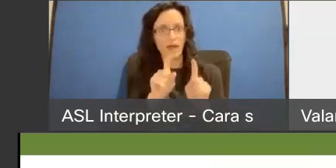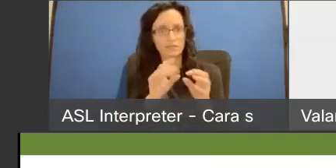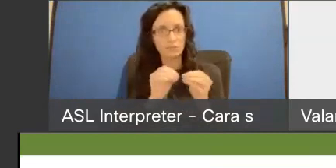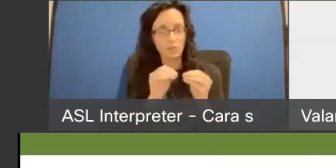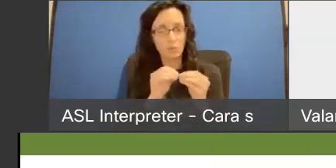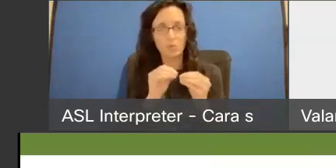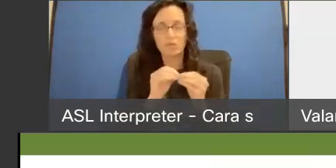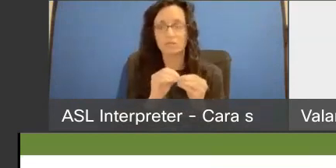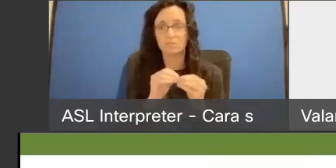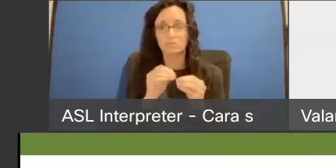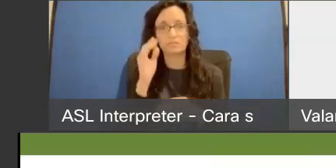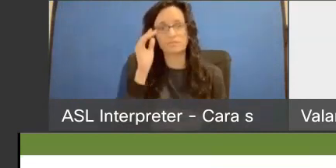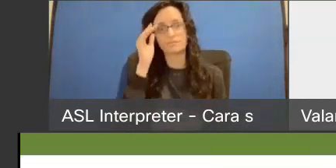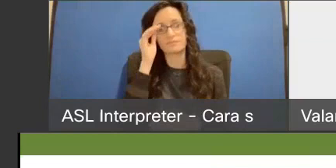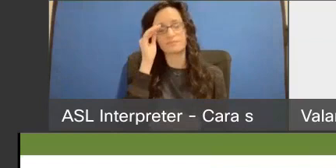it.